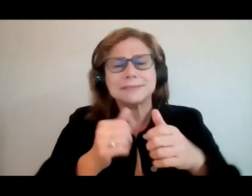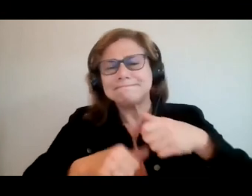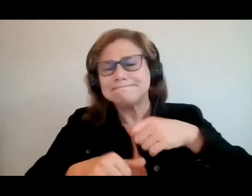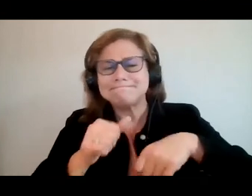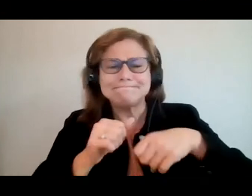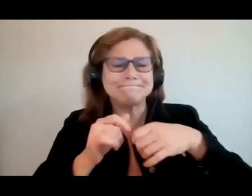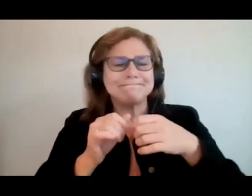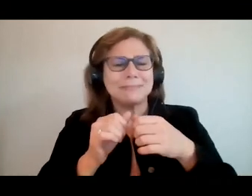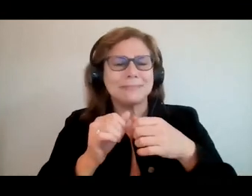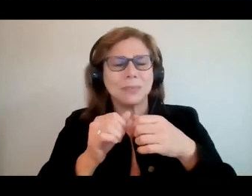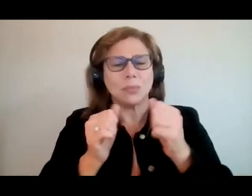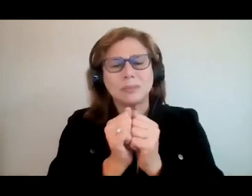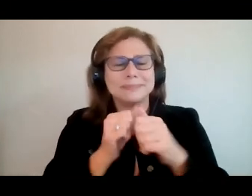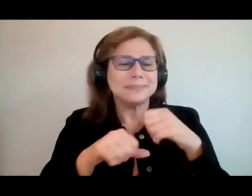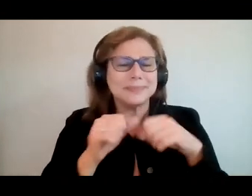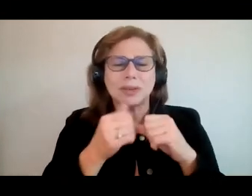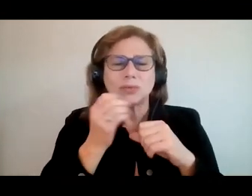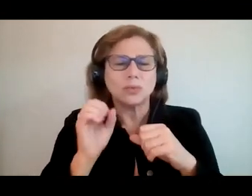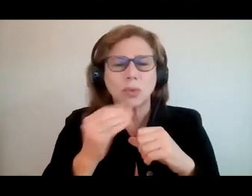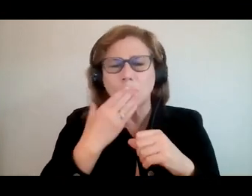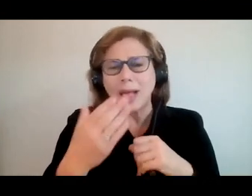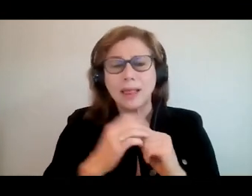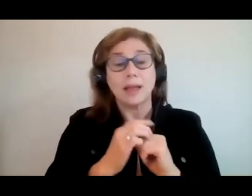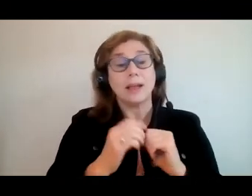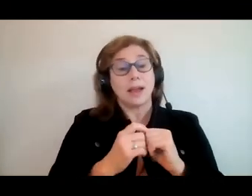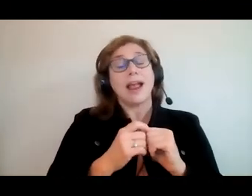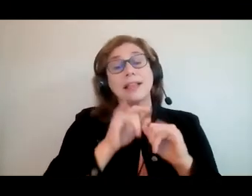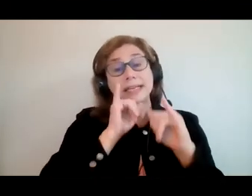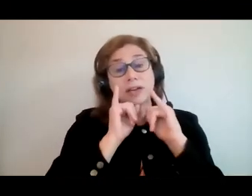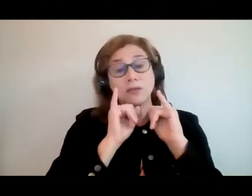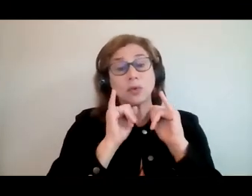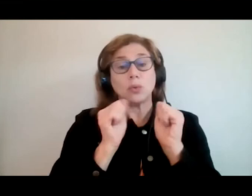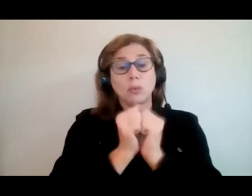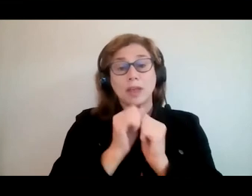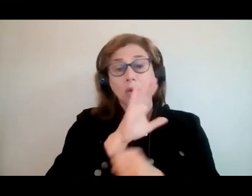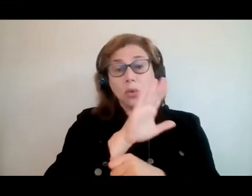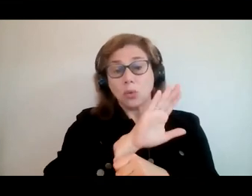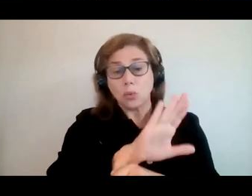Speaking of which, you know, the interviews with your co-writer